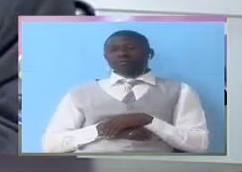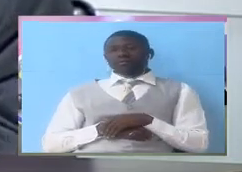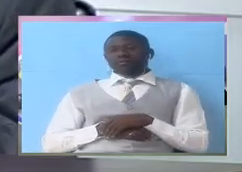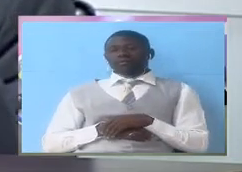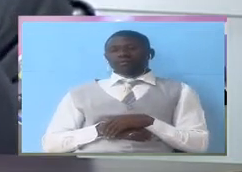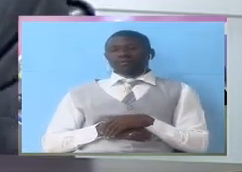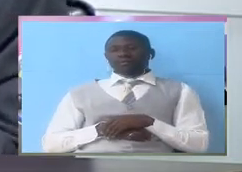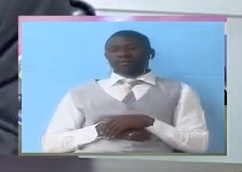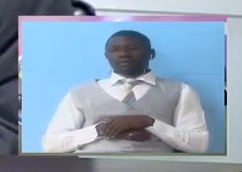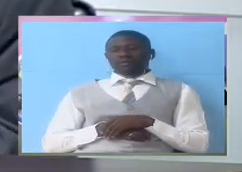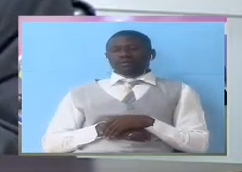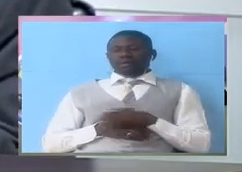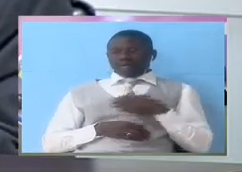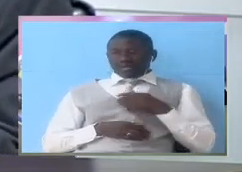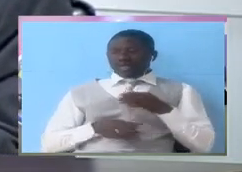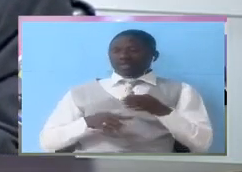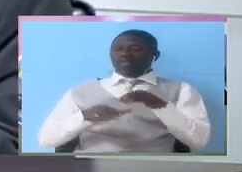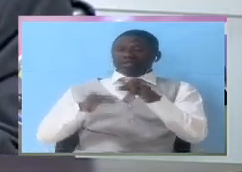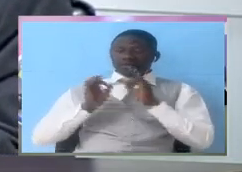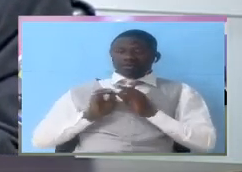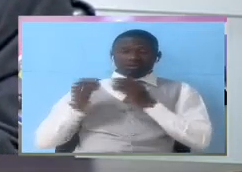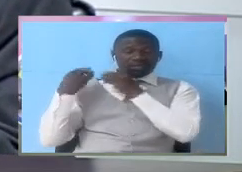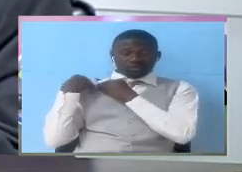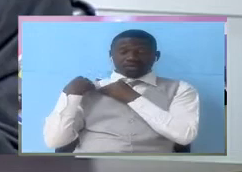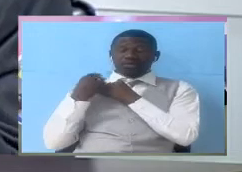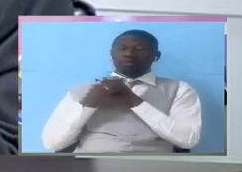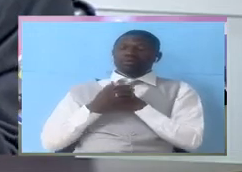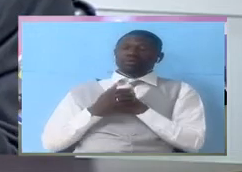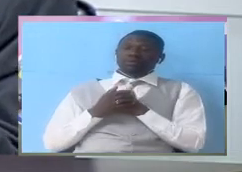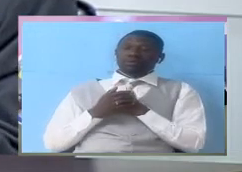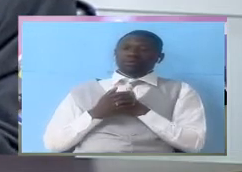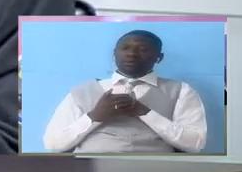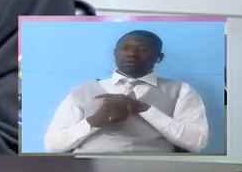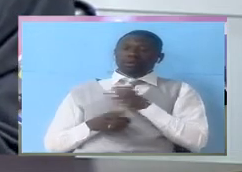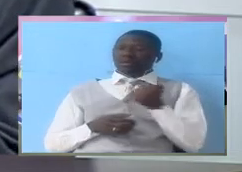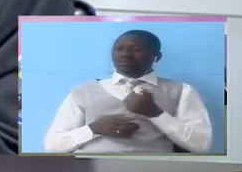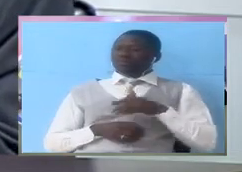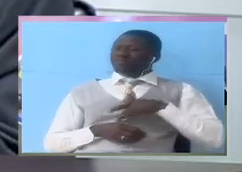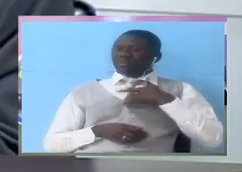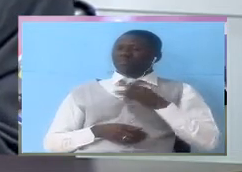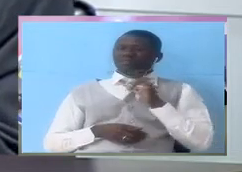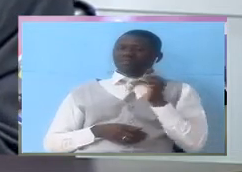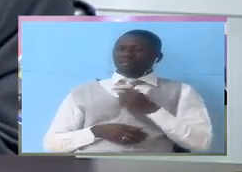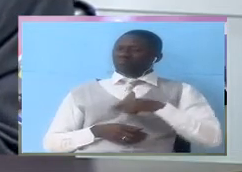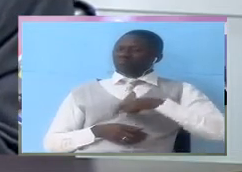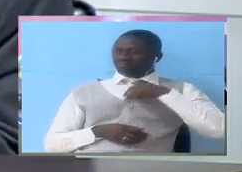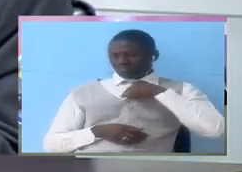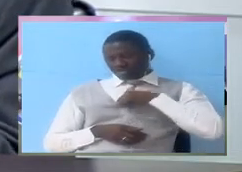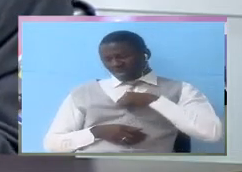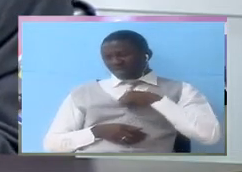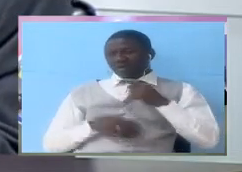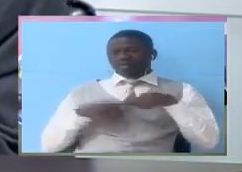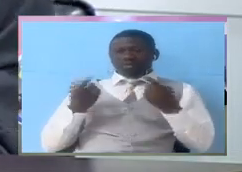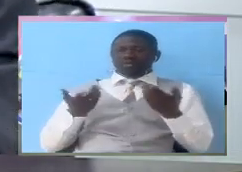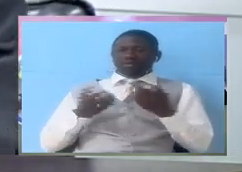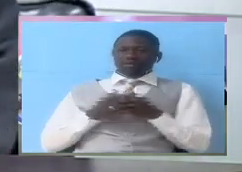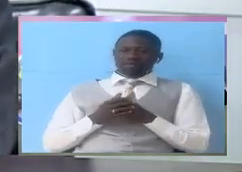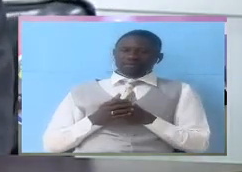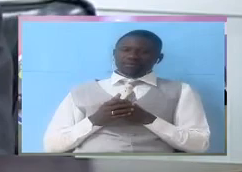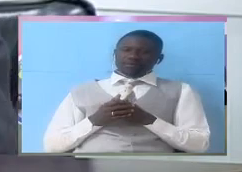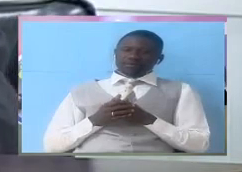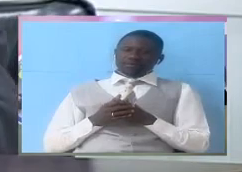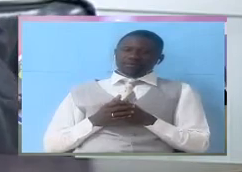And I took up the issue. And felt very foolish. be pare nak mu nek lo xamne lu doyadi la ci man. I have